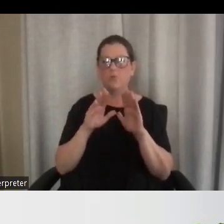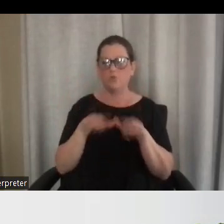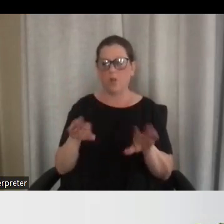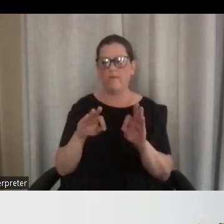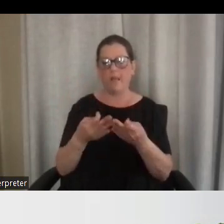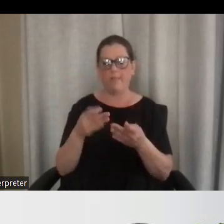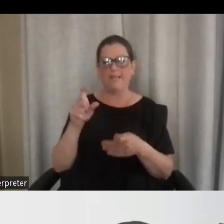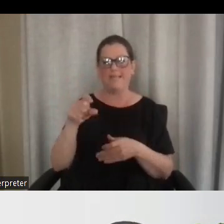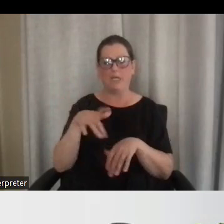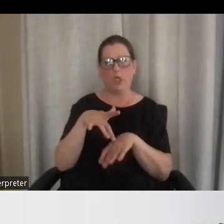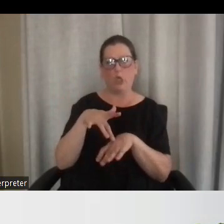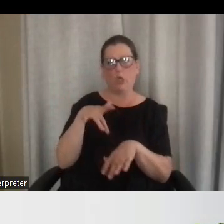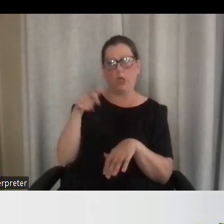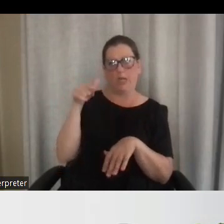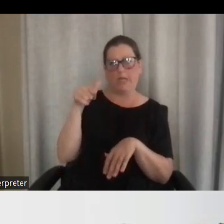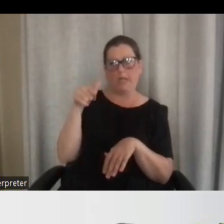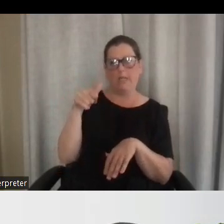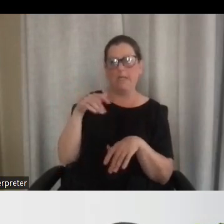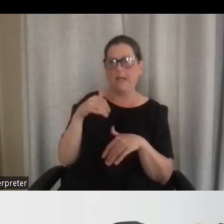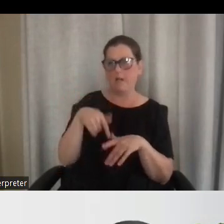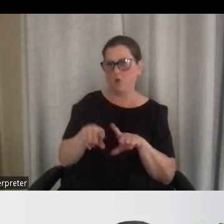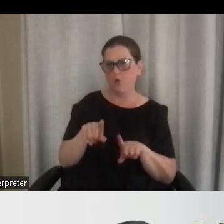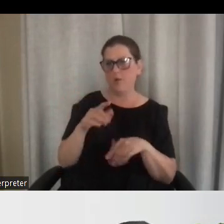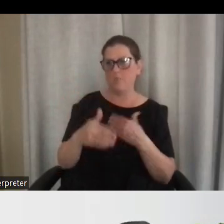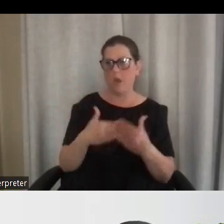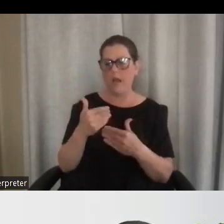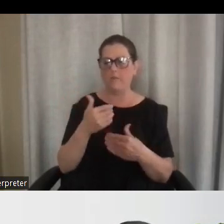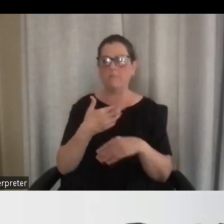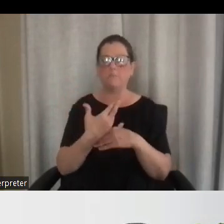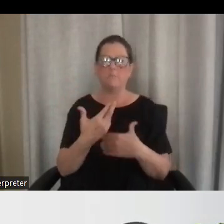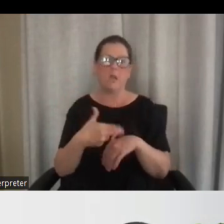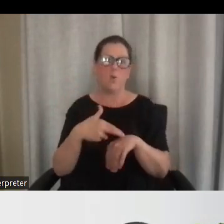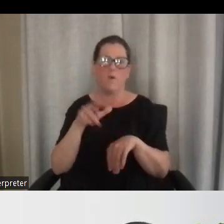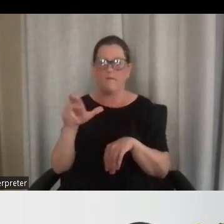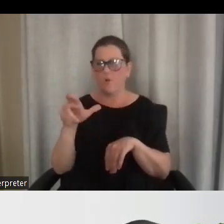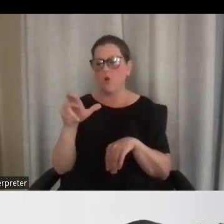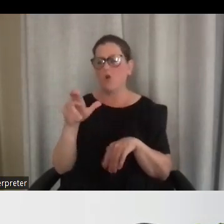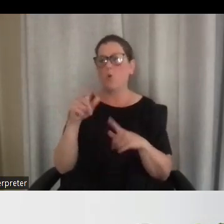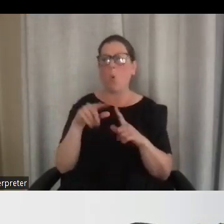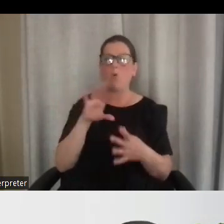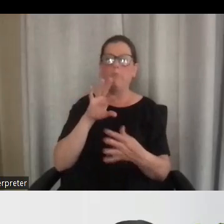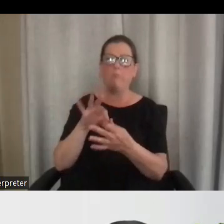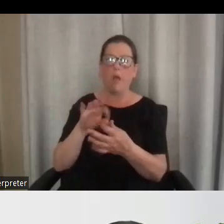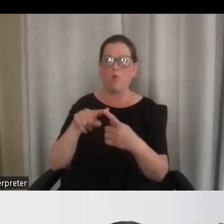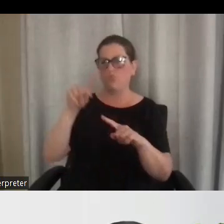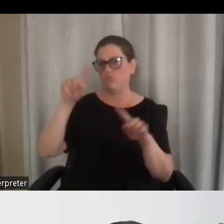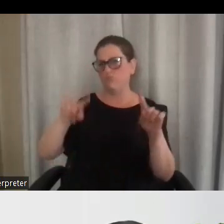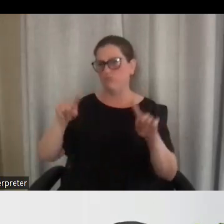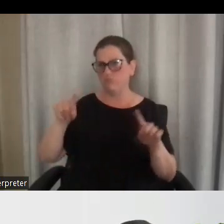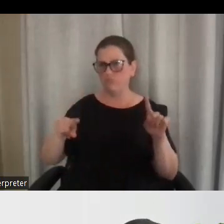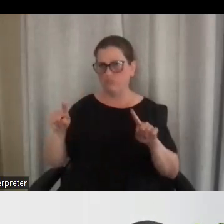early in the process and make a referral or make a connection to a wide range of different types